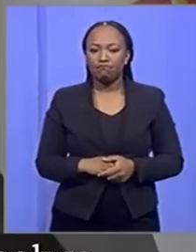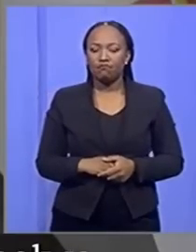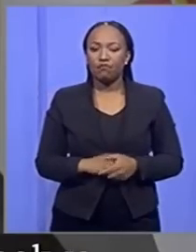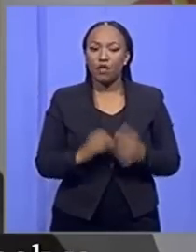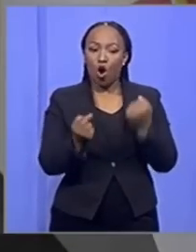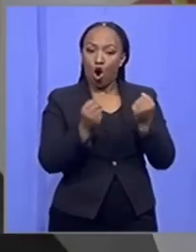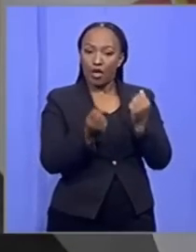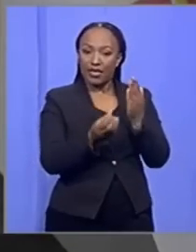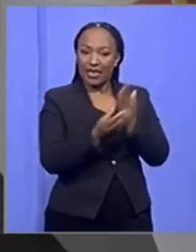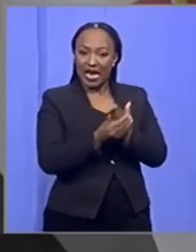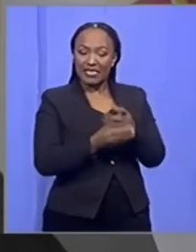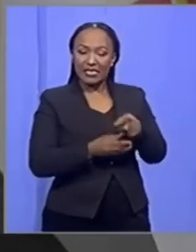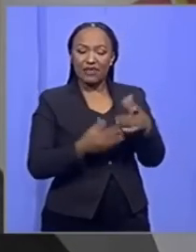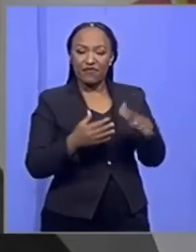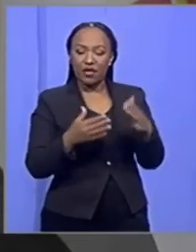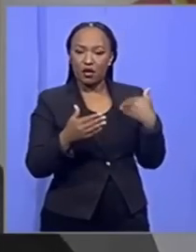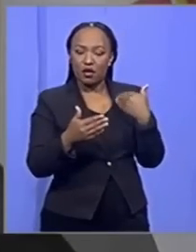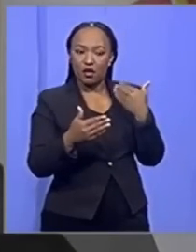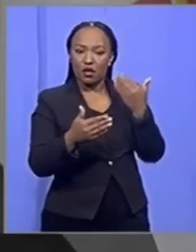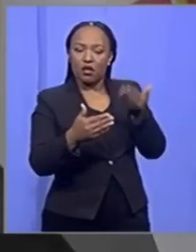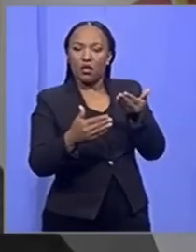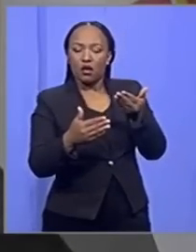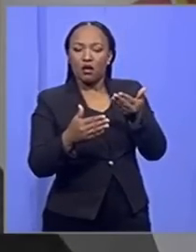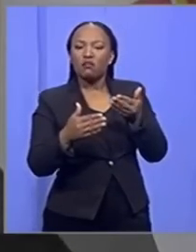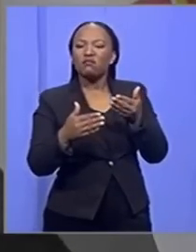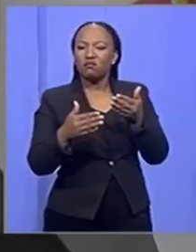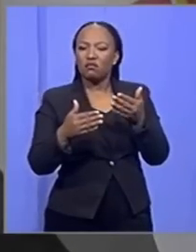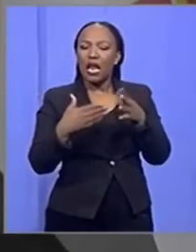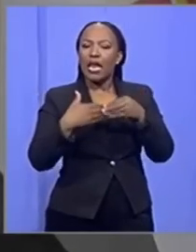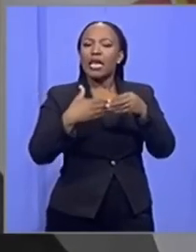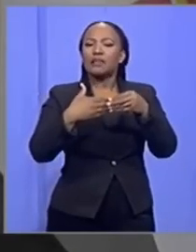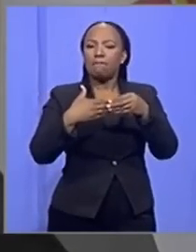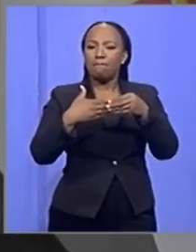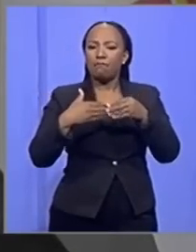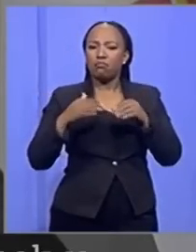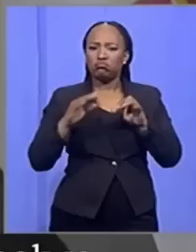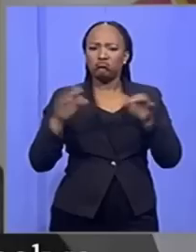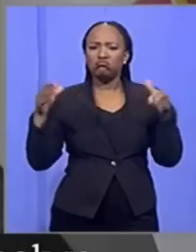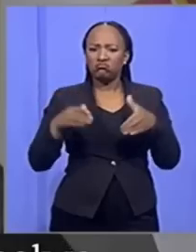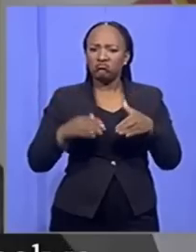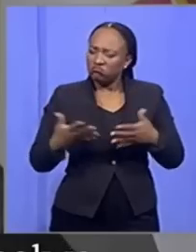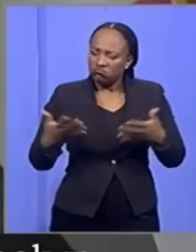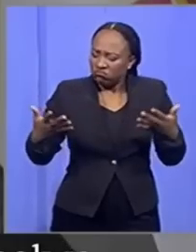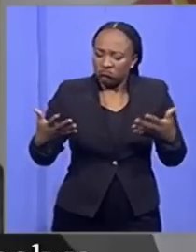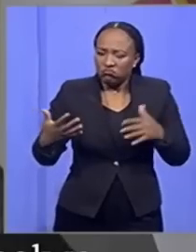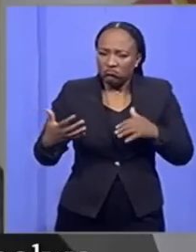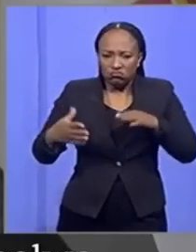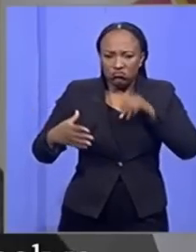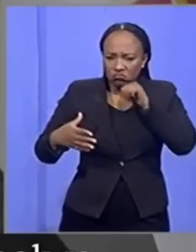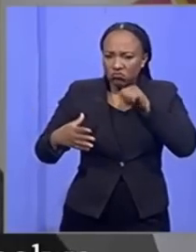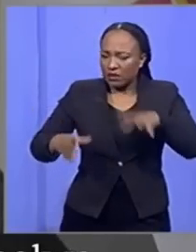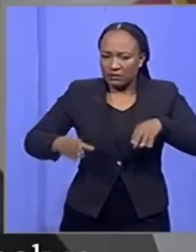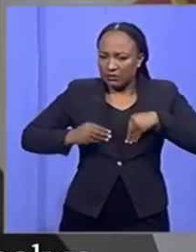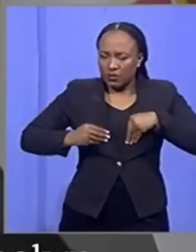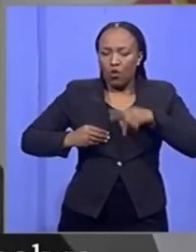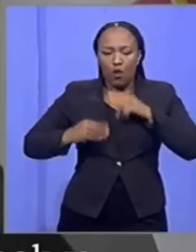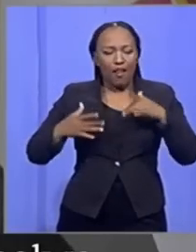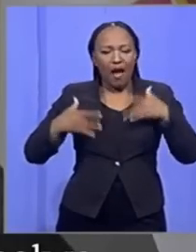signified the quality of leadership who were prepared to sacrifice their lives in the pursuit of